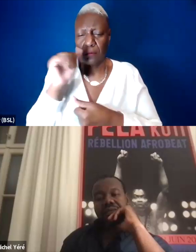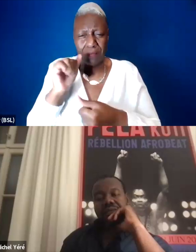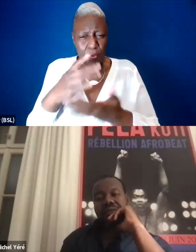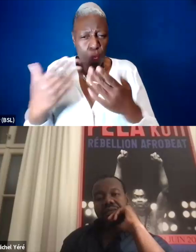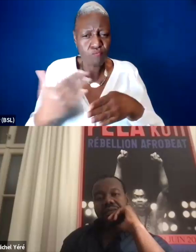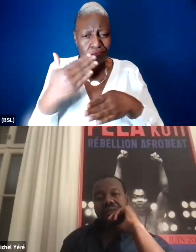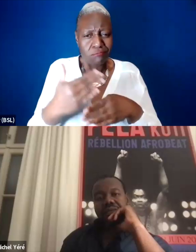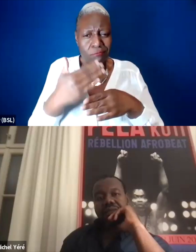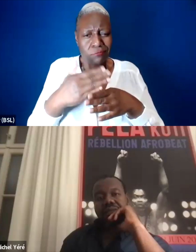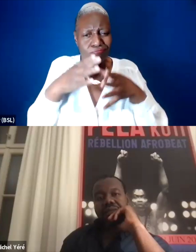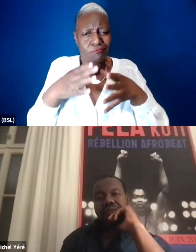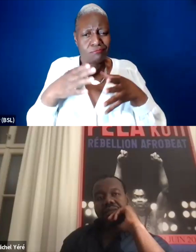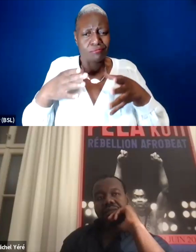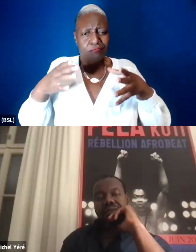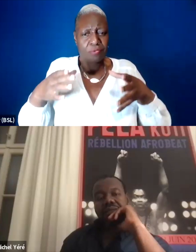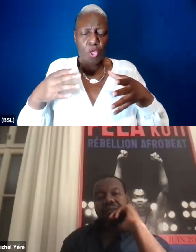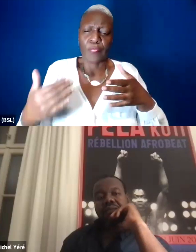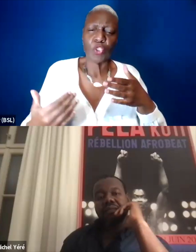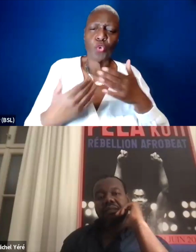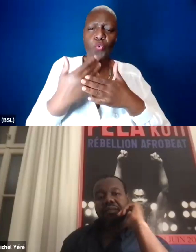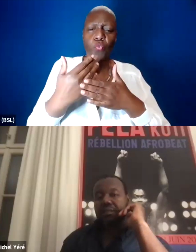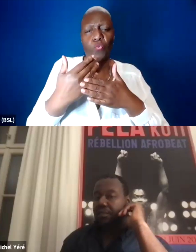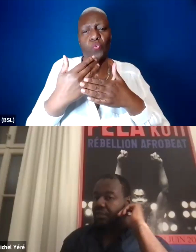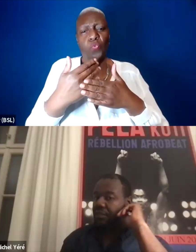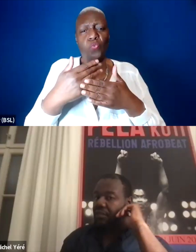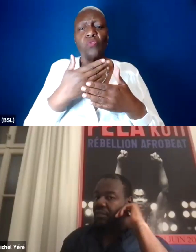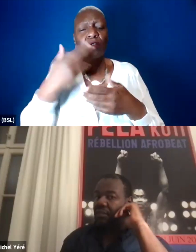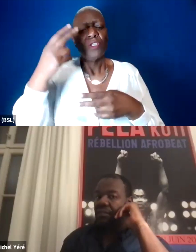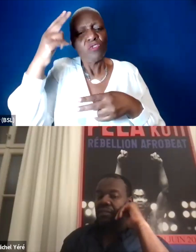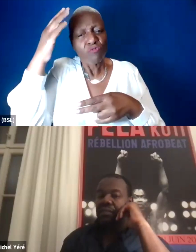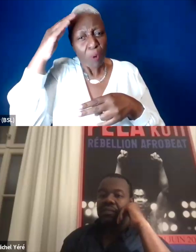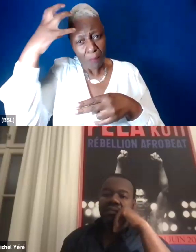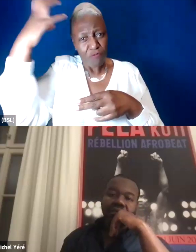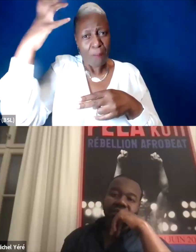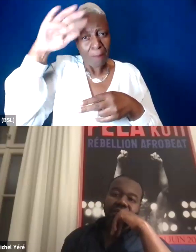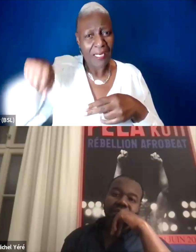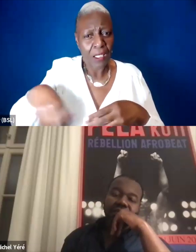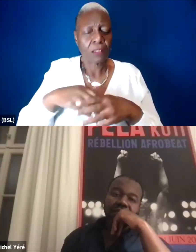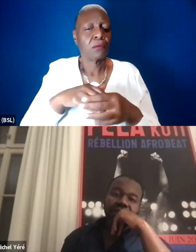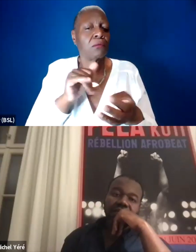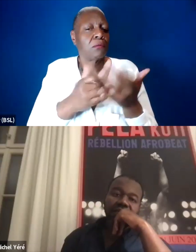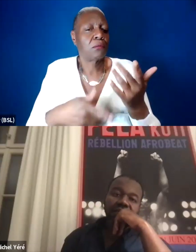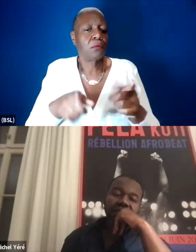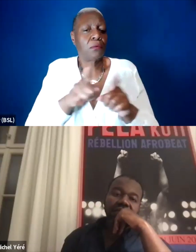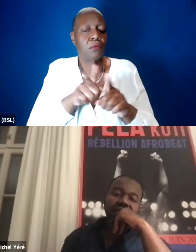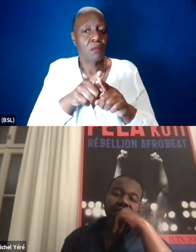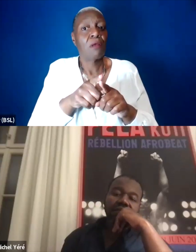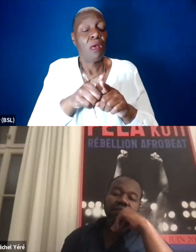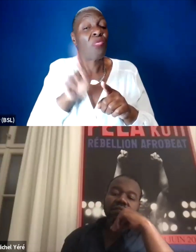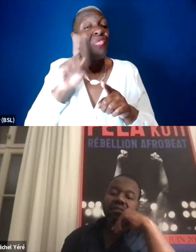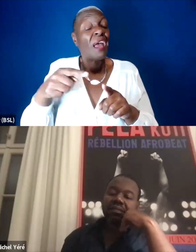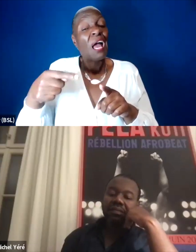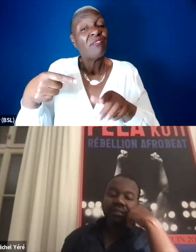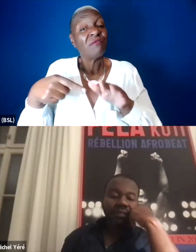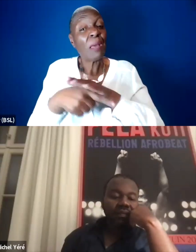to build up this new republic. When the Second World War starts, he fights with a group of immigrant